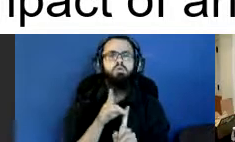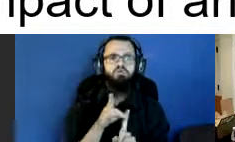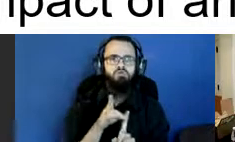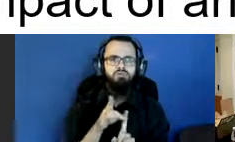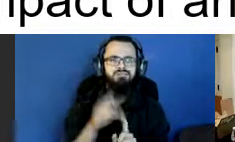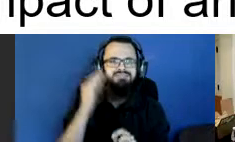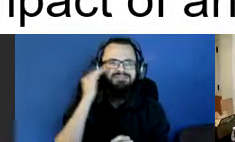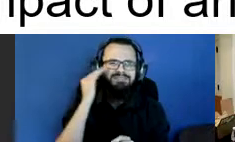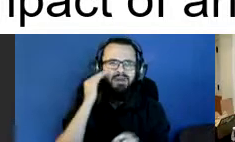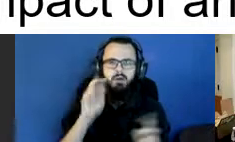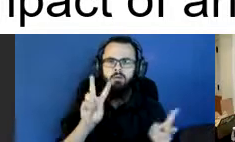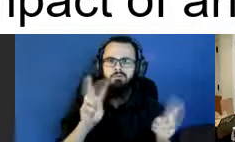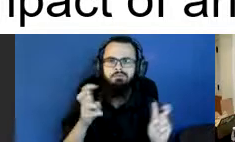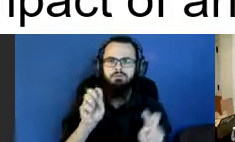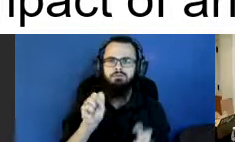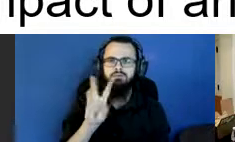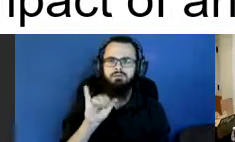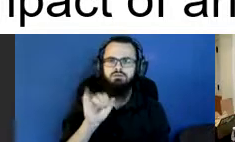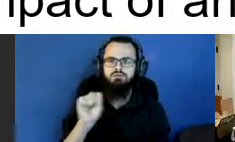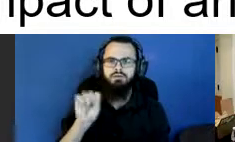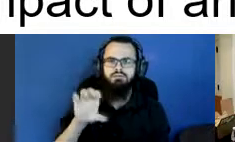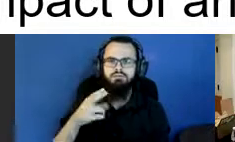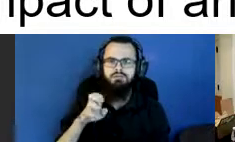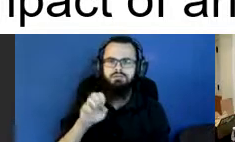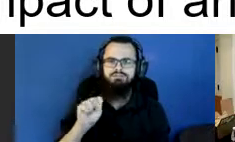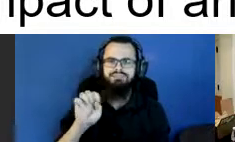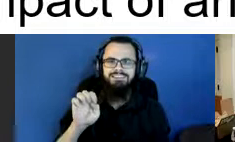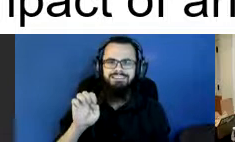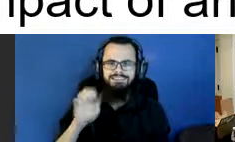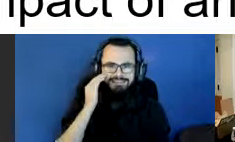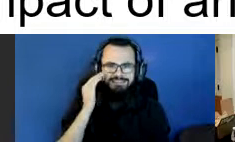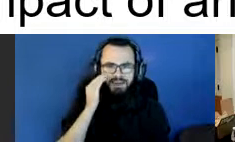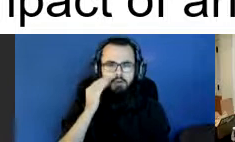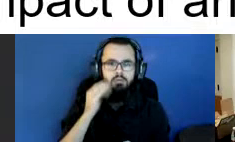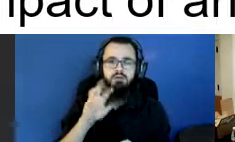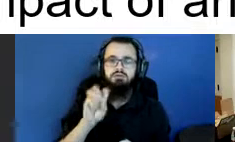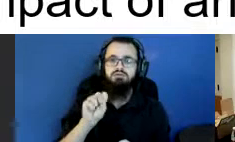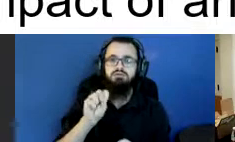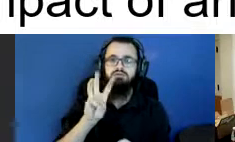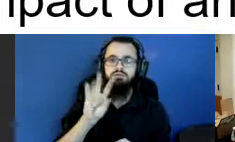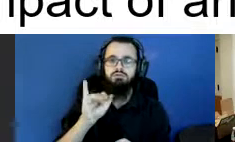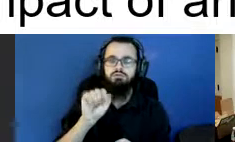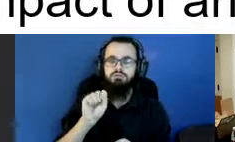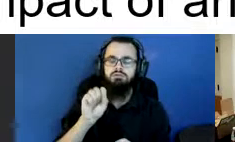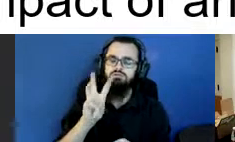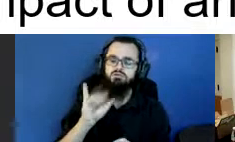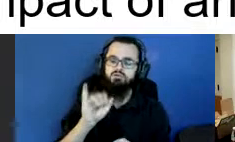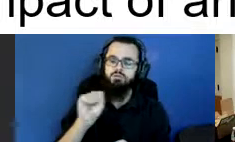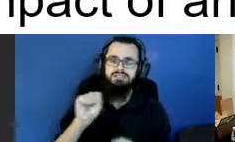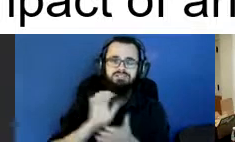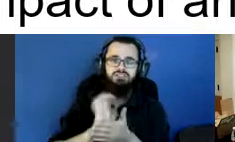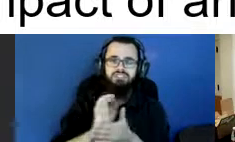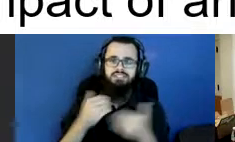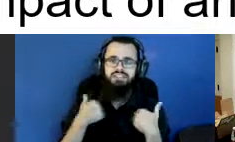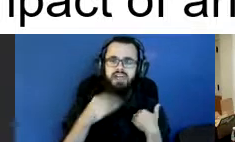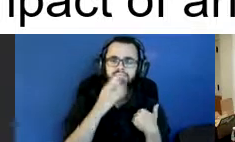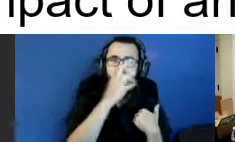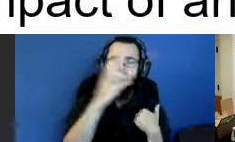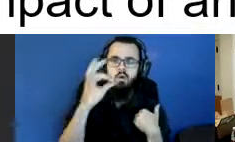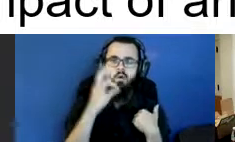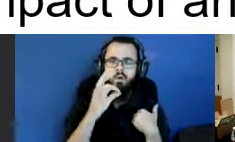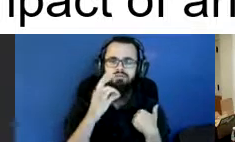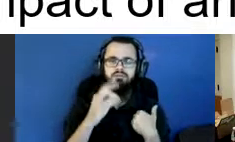the Swiss cheese model. And the idea is that there's multiple, Swiss cheese has holes in it, so things can come through, but if you